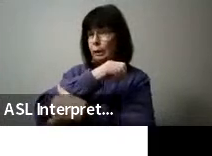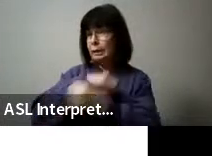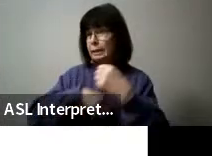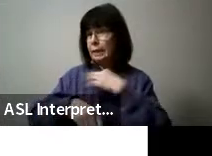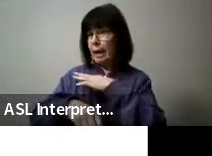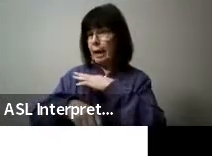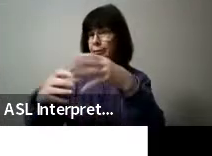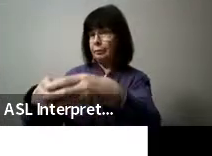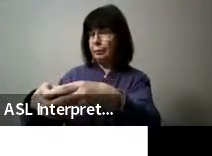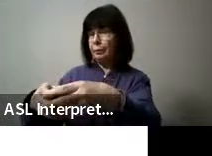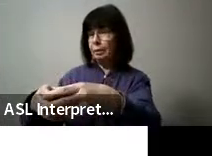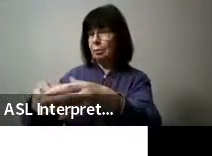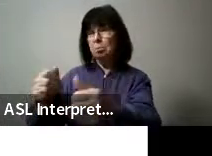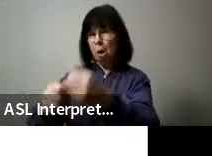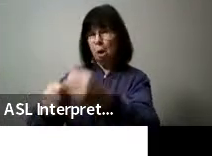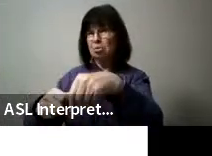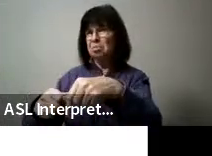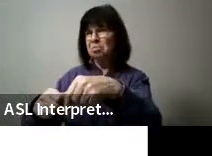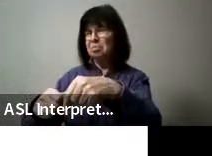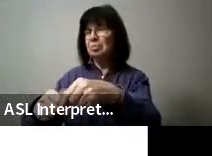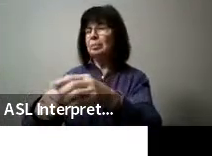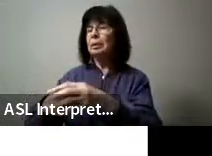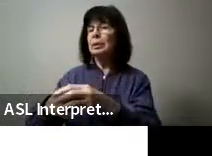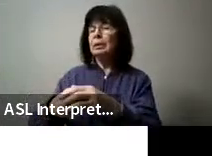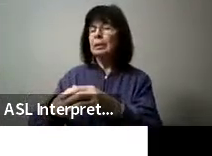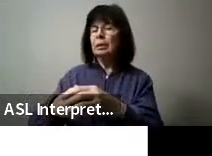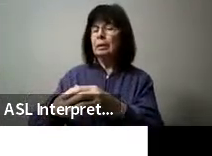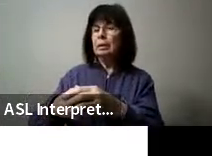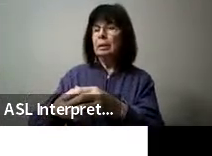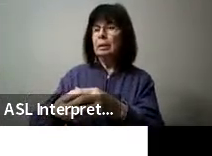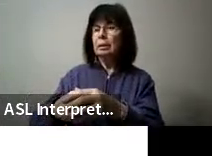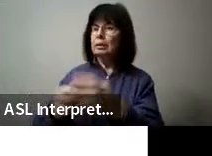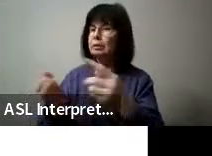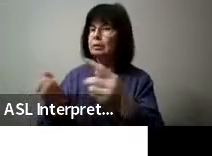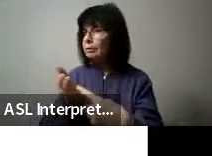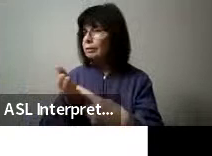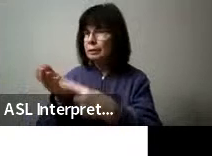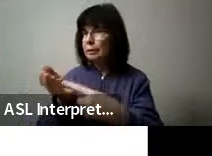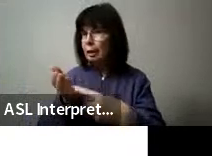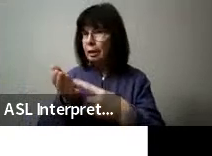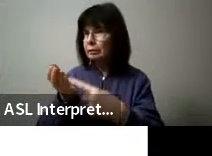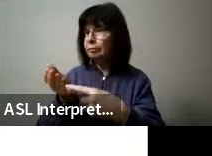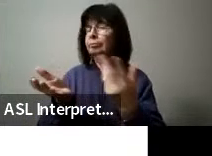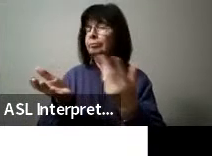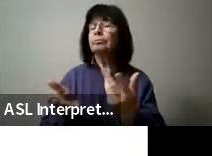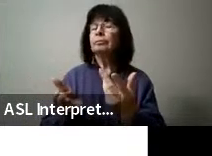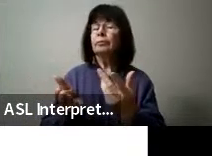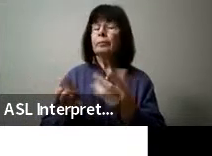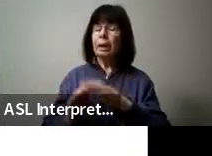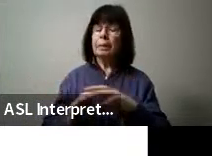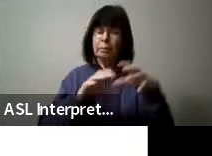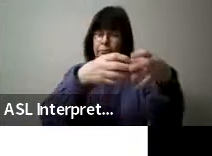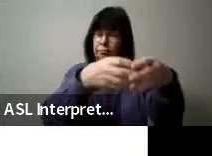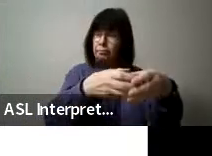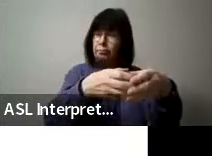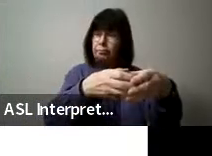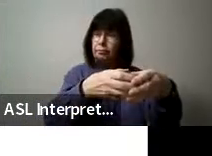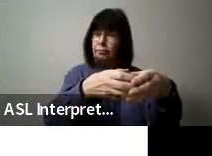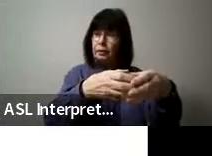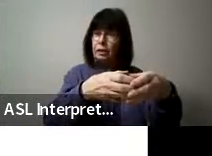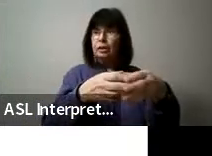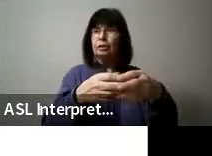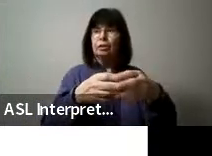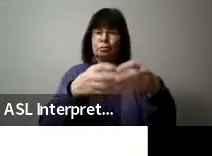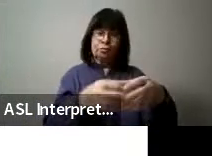or the bulk of our county staff in one breakout room because to talk amongst ourselves. And then we have 2 more